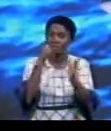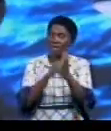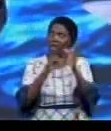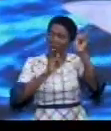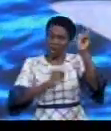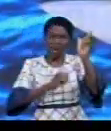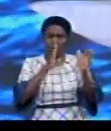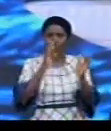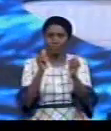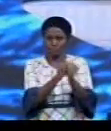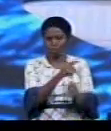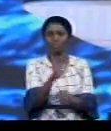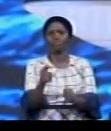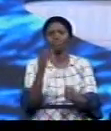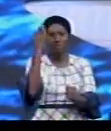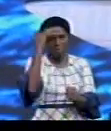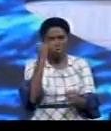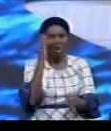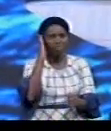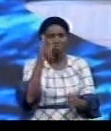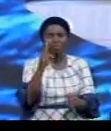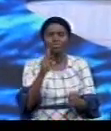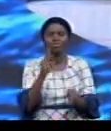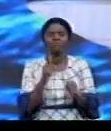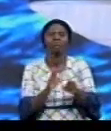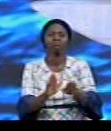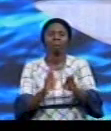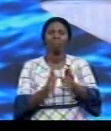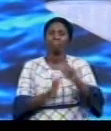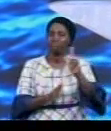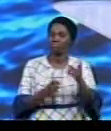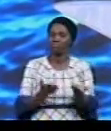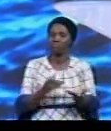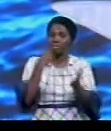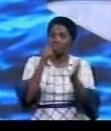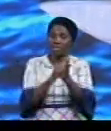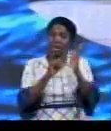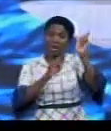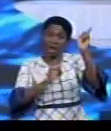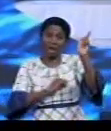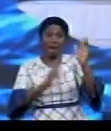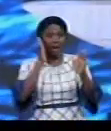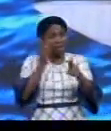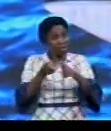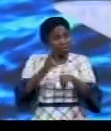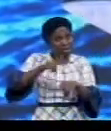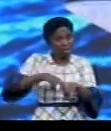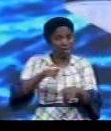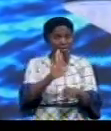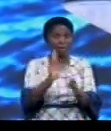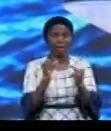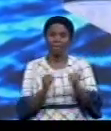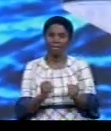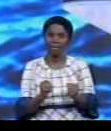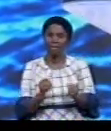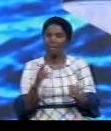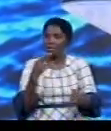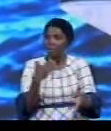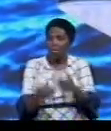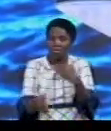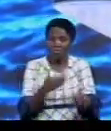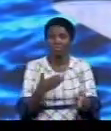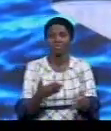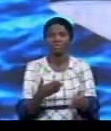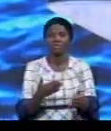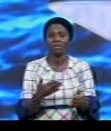you fear? And he says, I will strengthen you. No matter what comes in